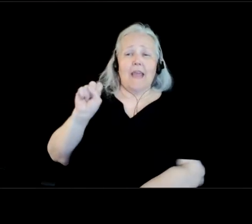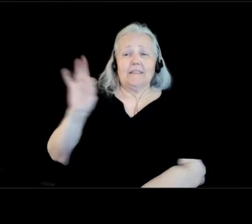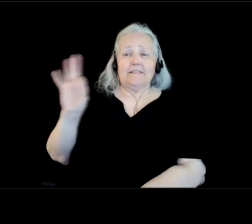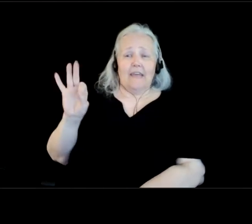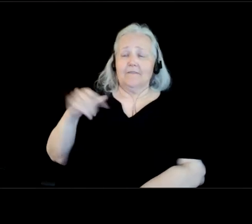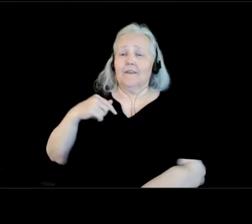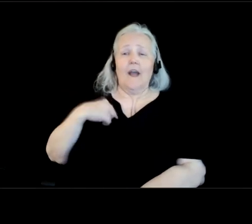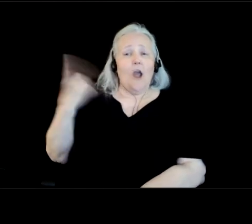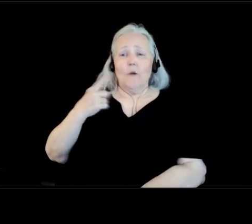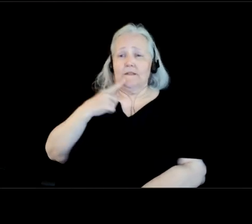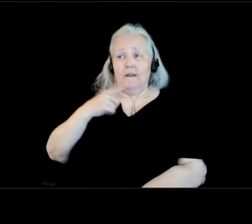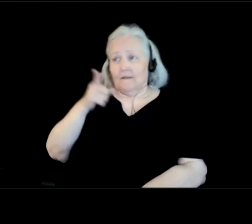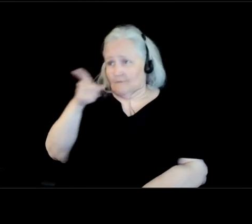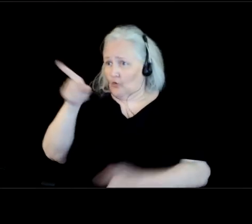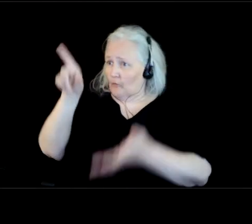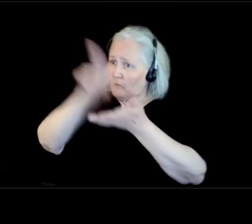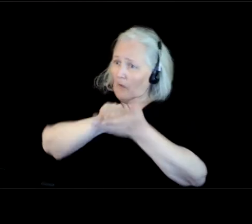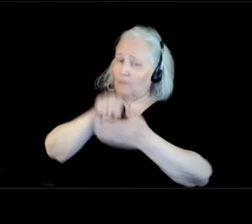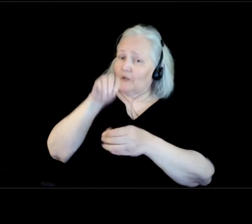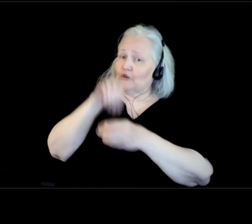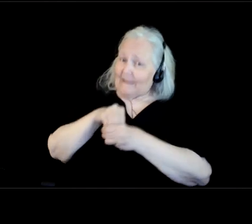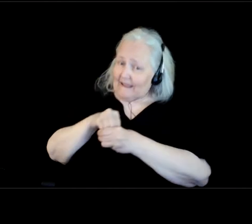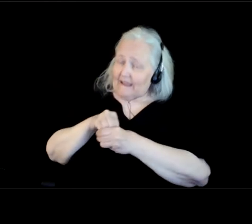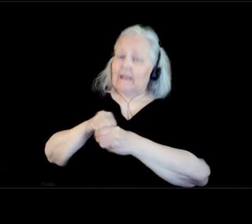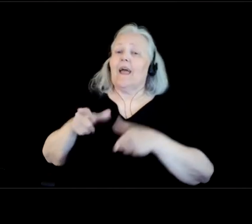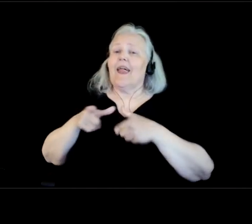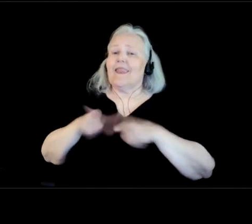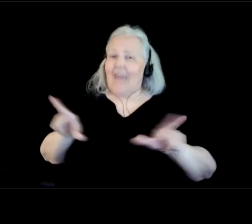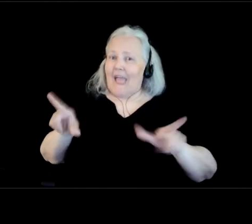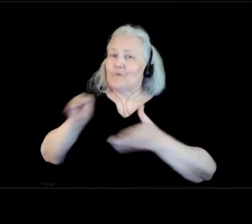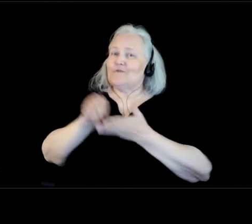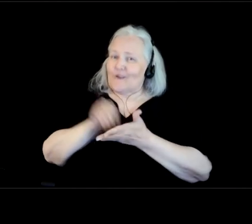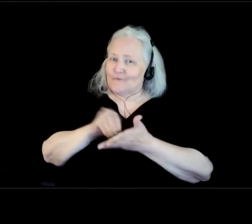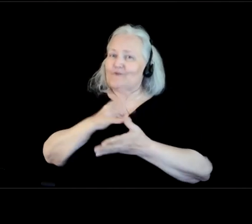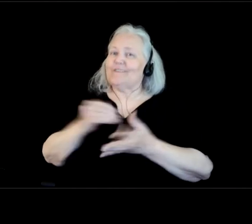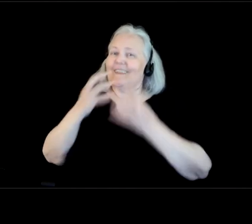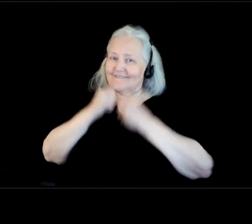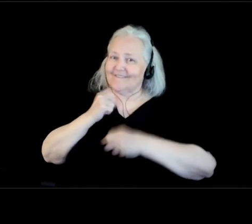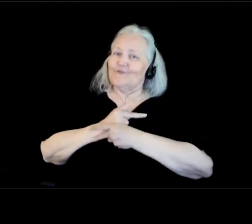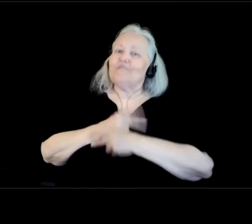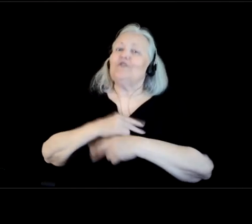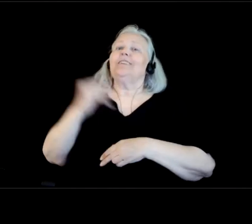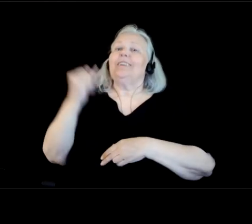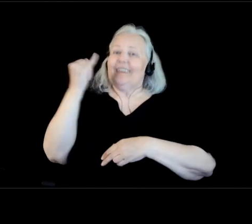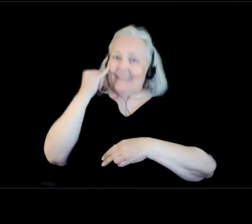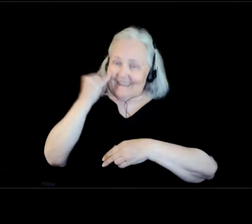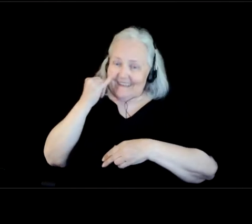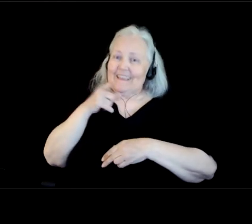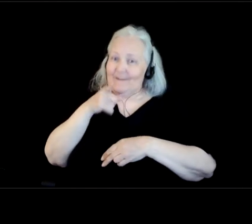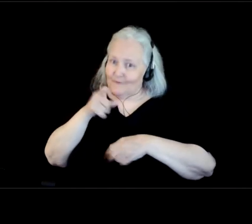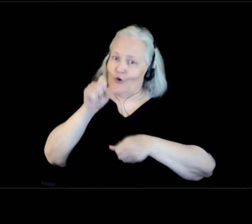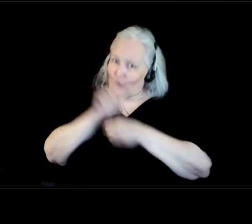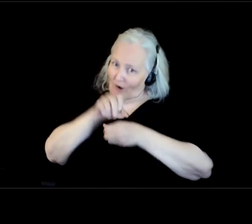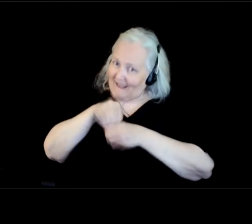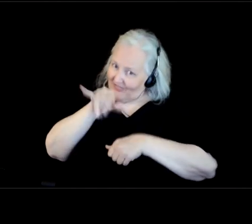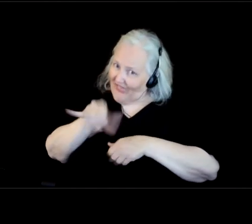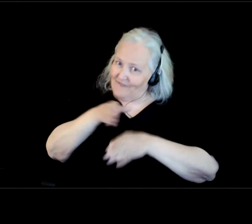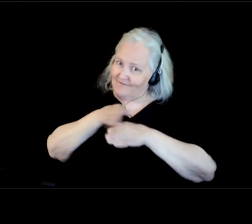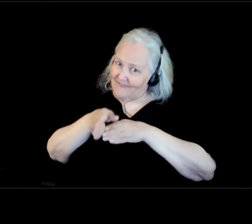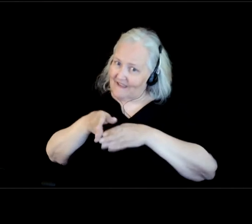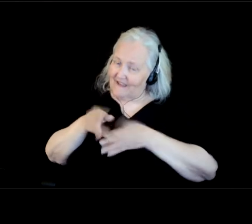have you published in language documentation and conservation? Because I think if you're someone who works in language documentation and conservation and you haven't published in